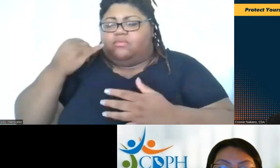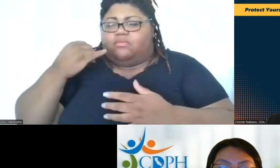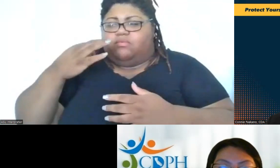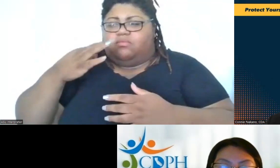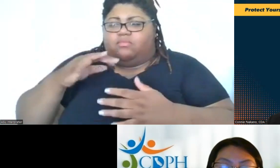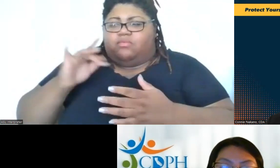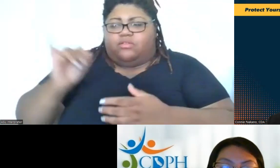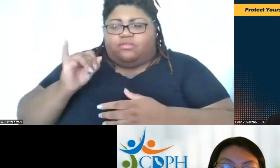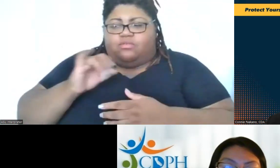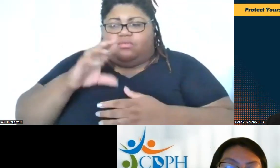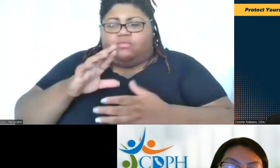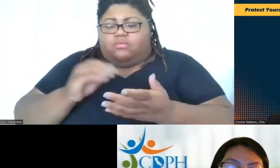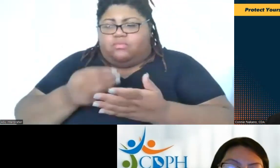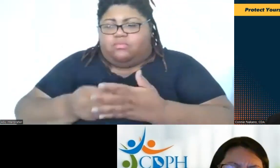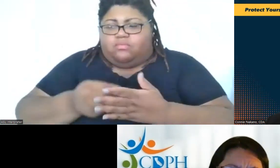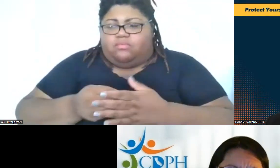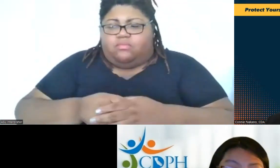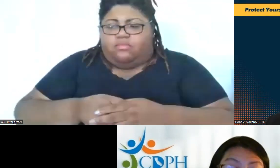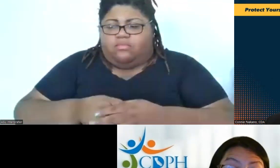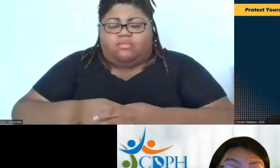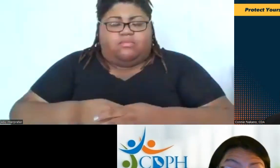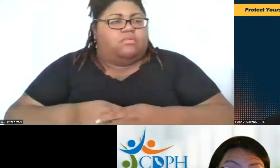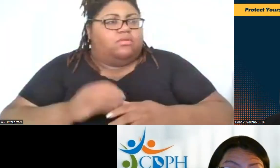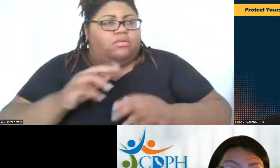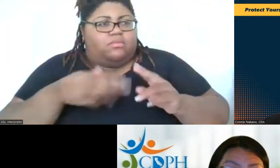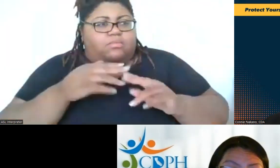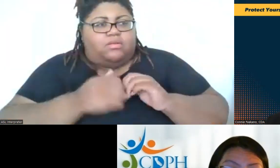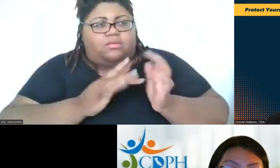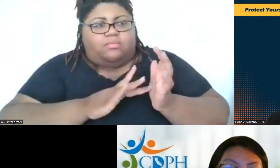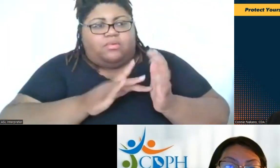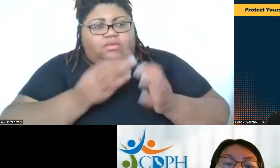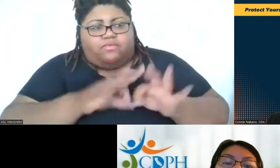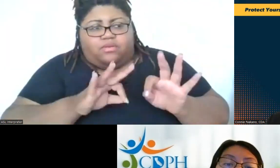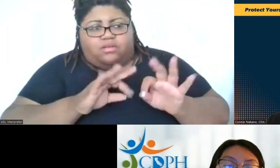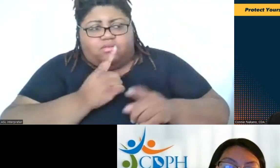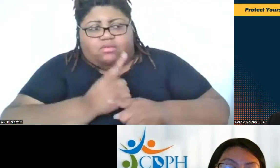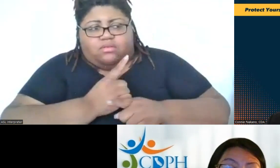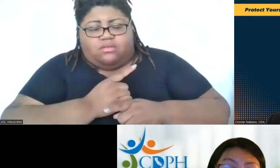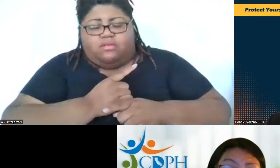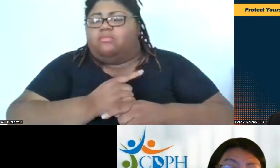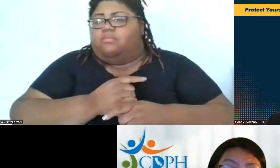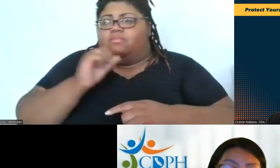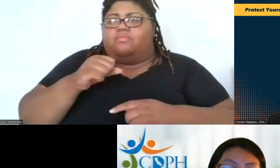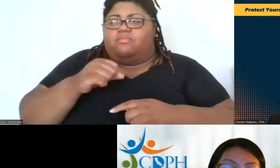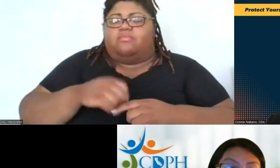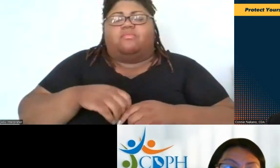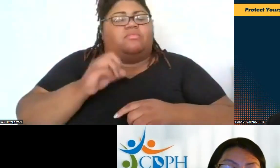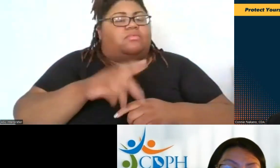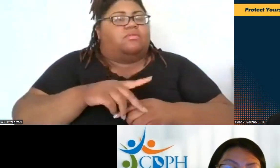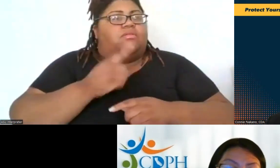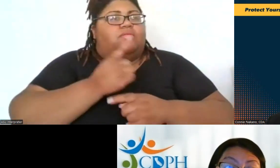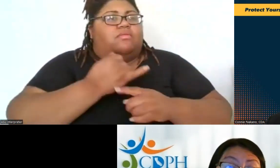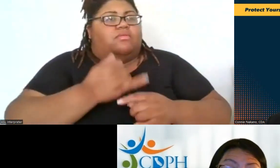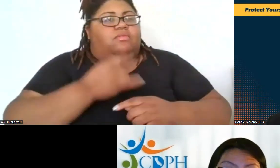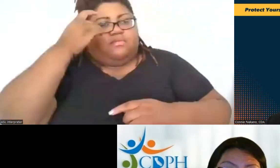on what that means. About how medications are free, is that what you asked? Mm-hmm. Yeah. So right now, the federal government